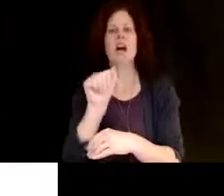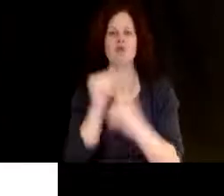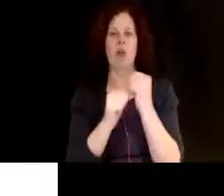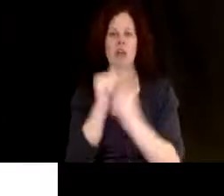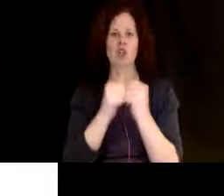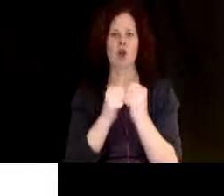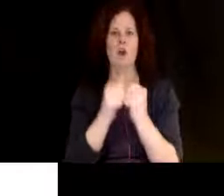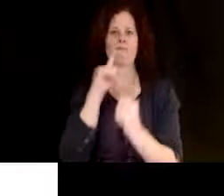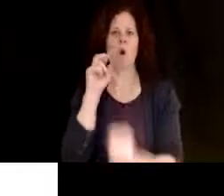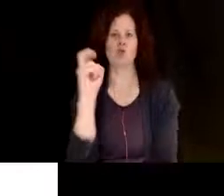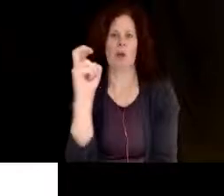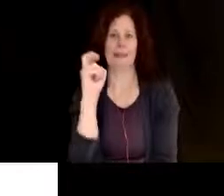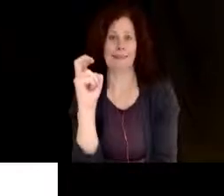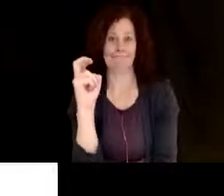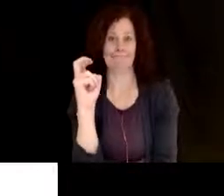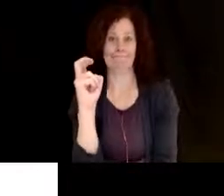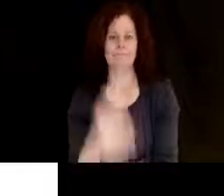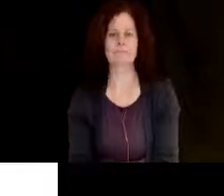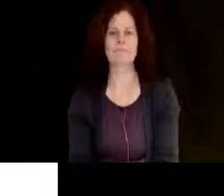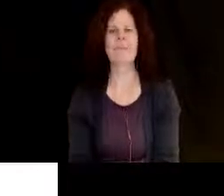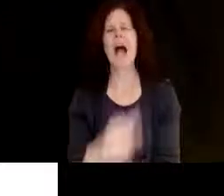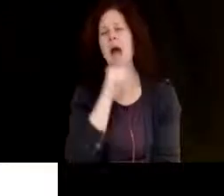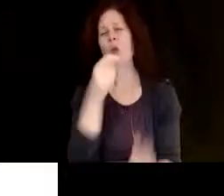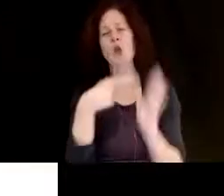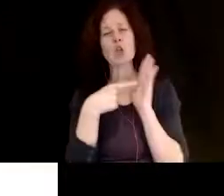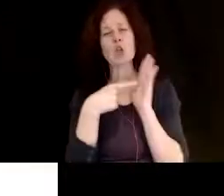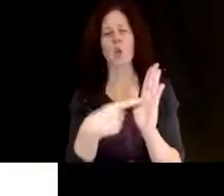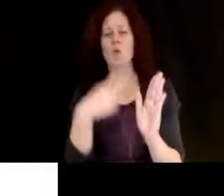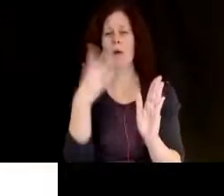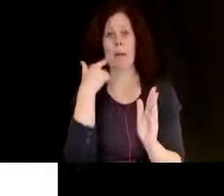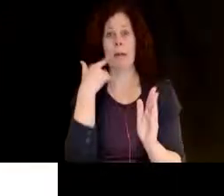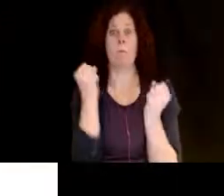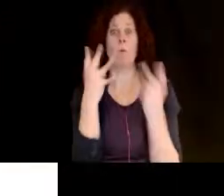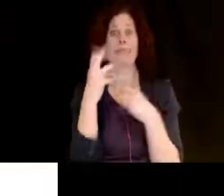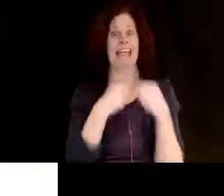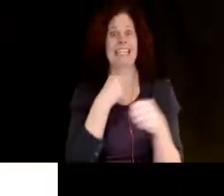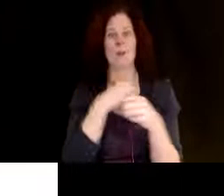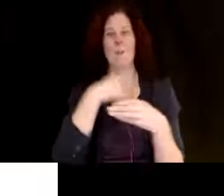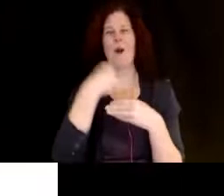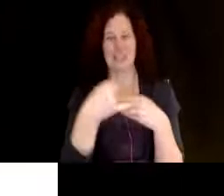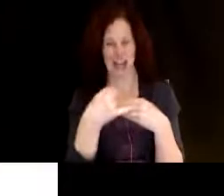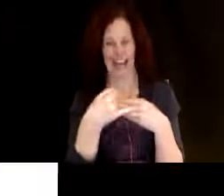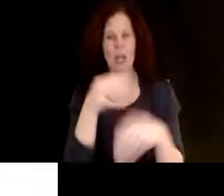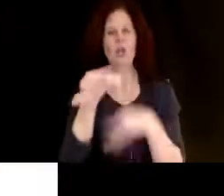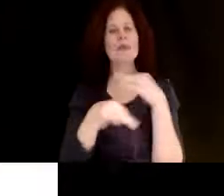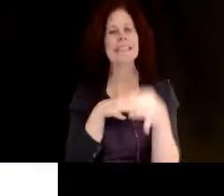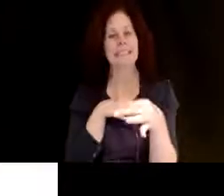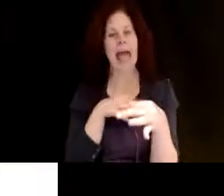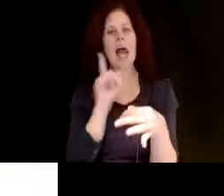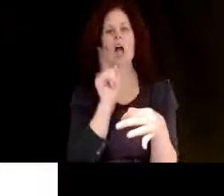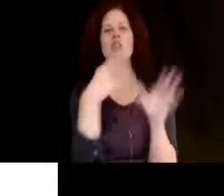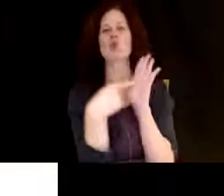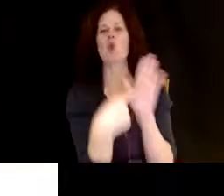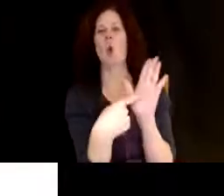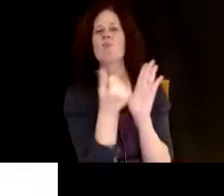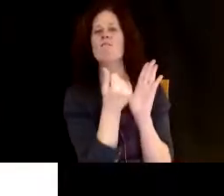a comprehensive look at all of the findings of this large and multi-year project, I want to, in the next several slides, pull out some of